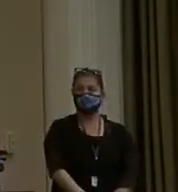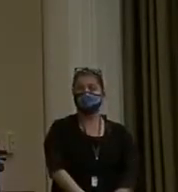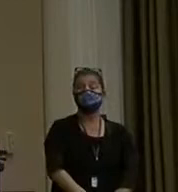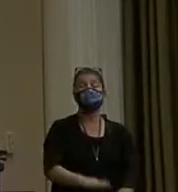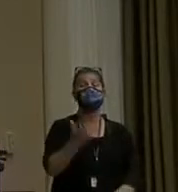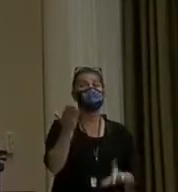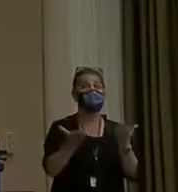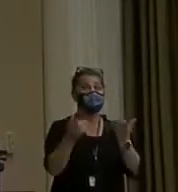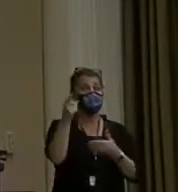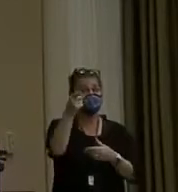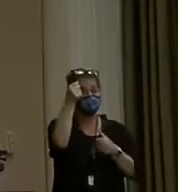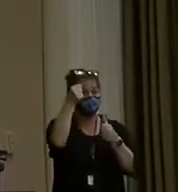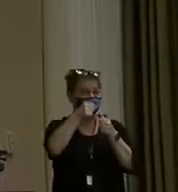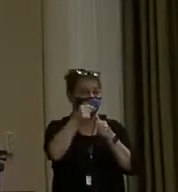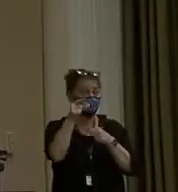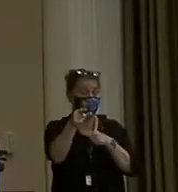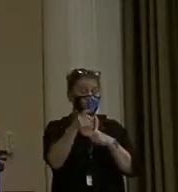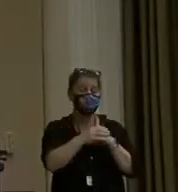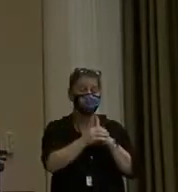You may also remember,